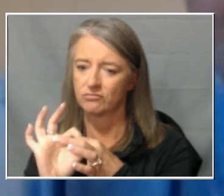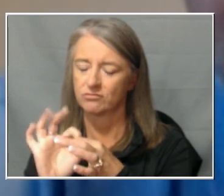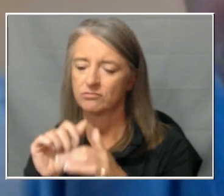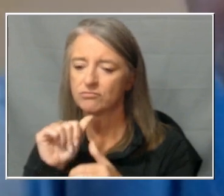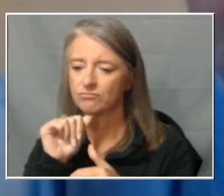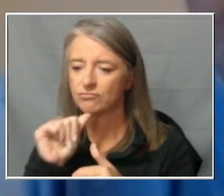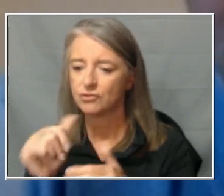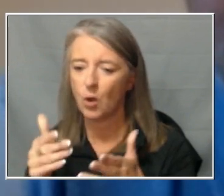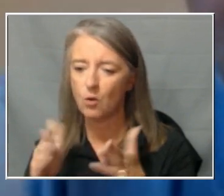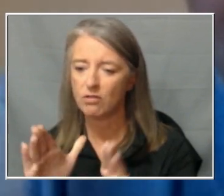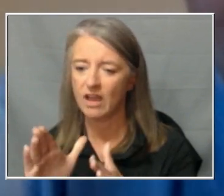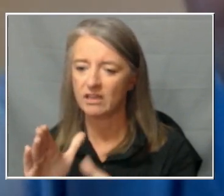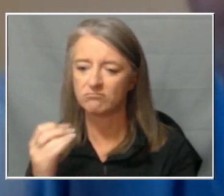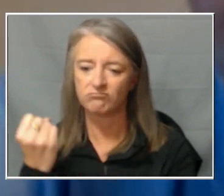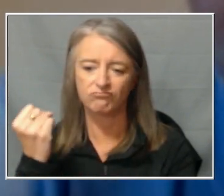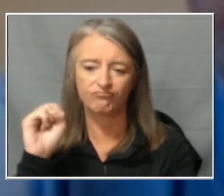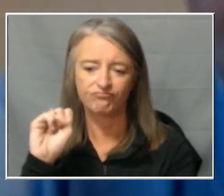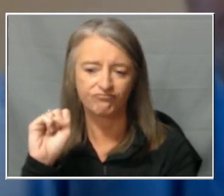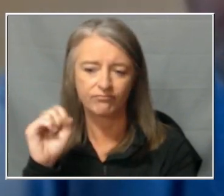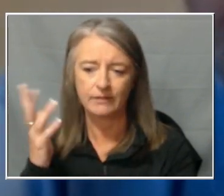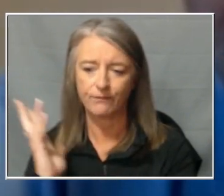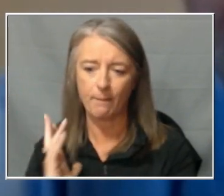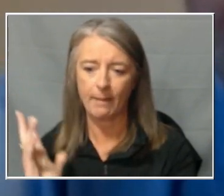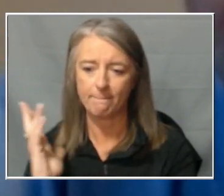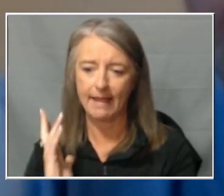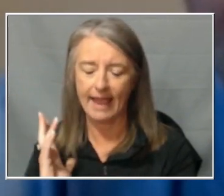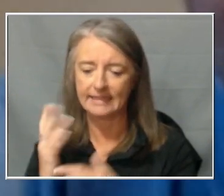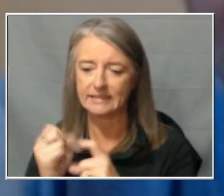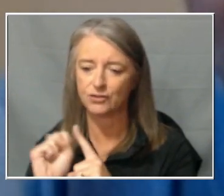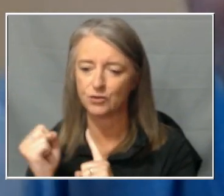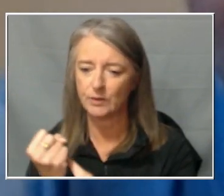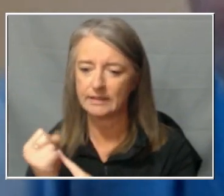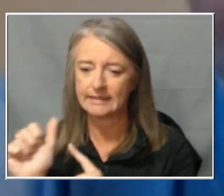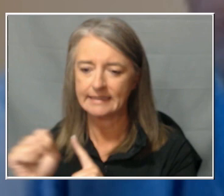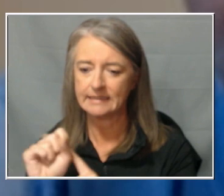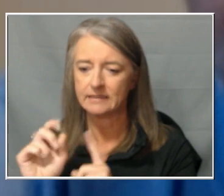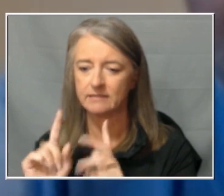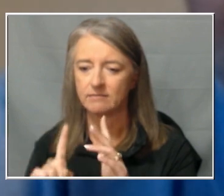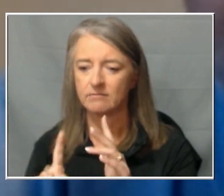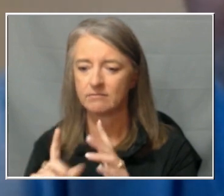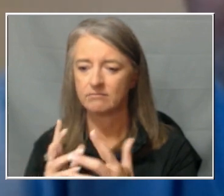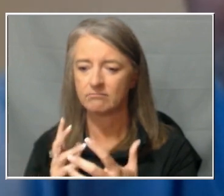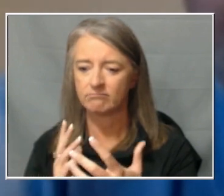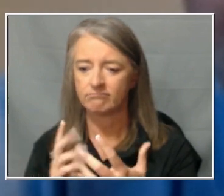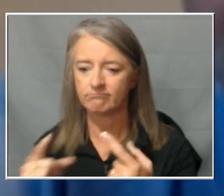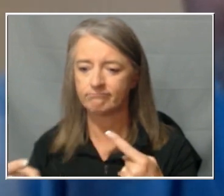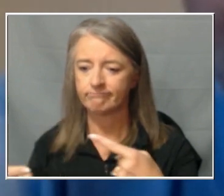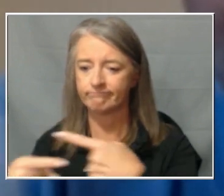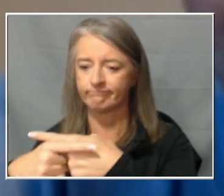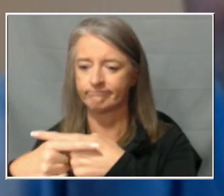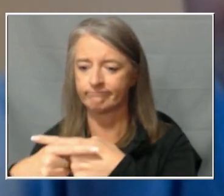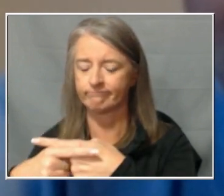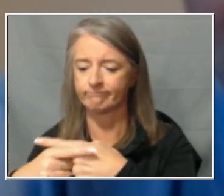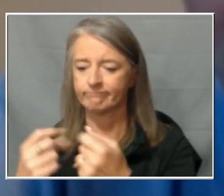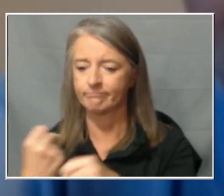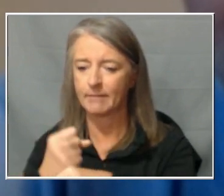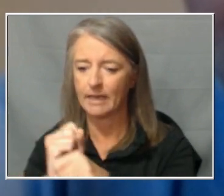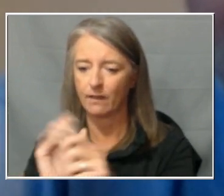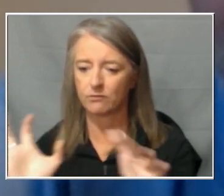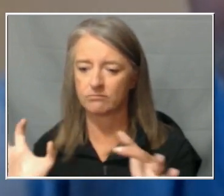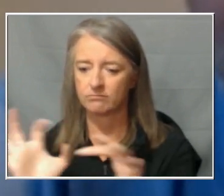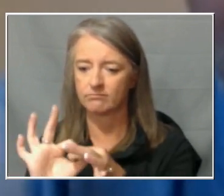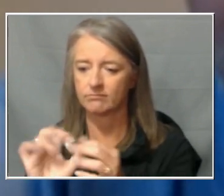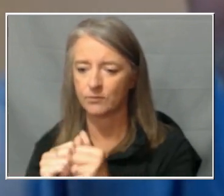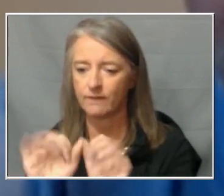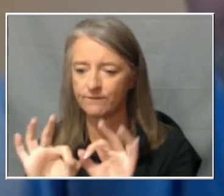Don't let resentments, things from the past situations of any sort come in between making those connections